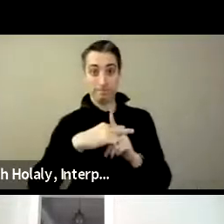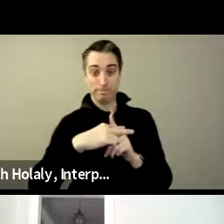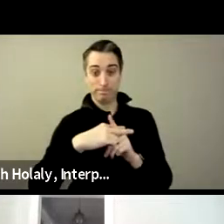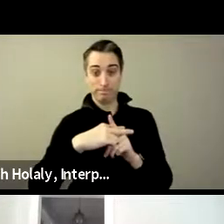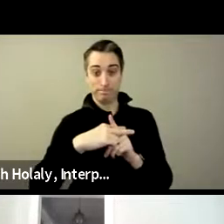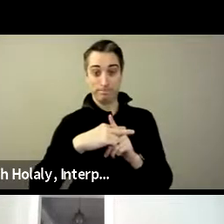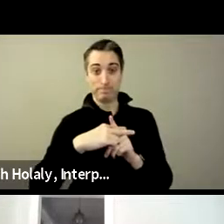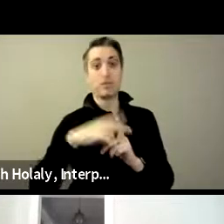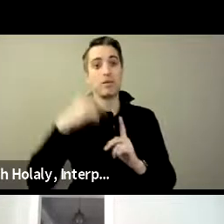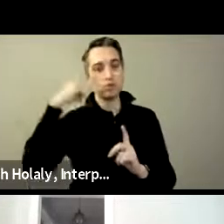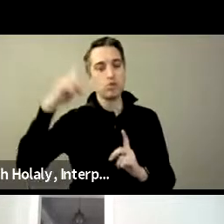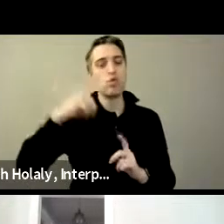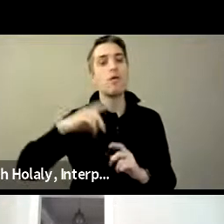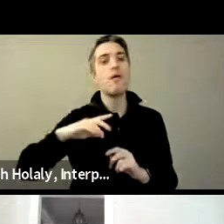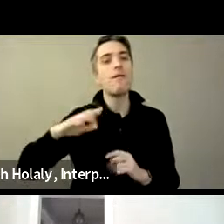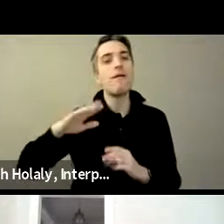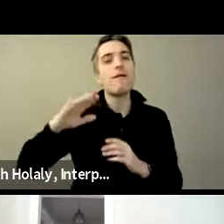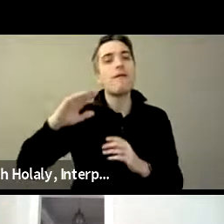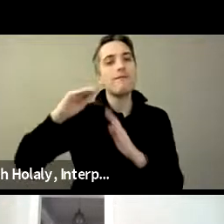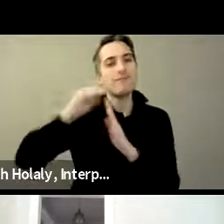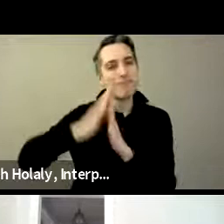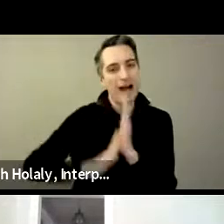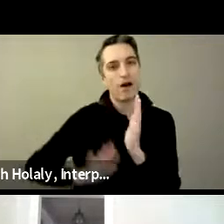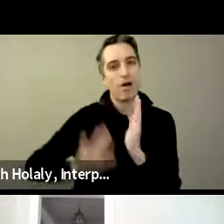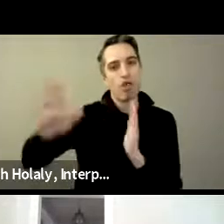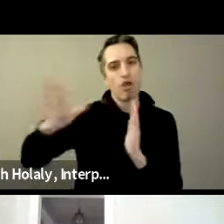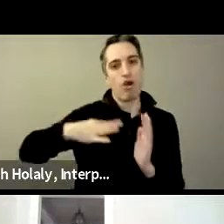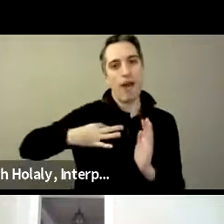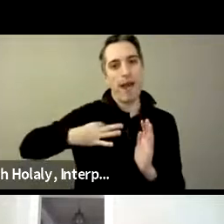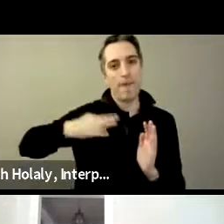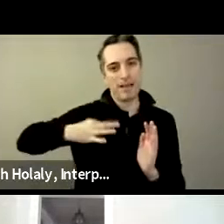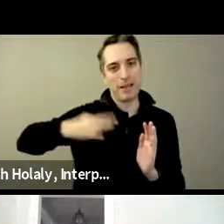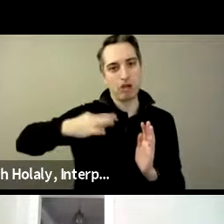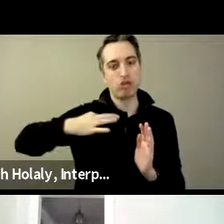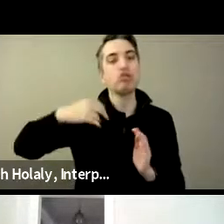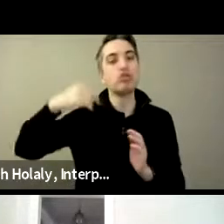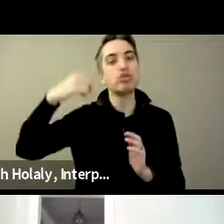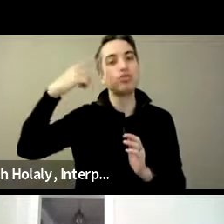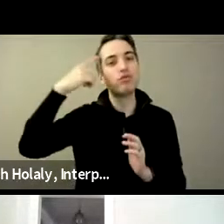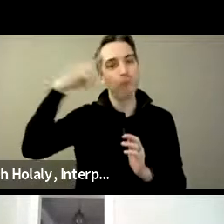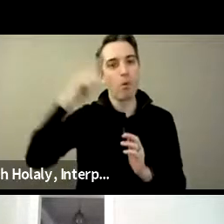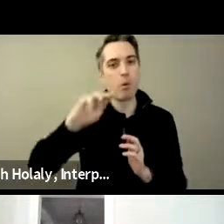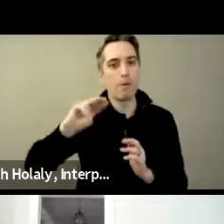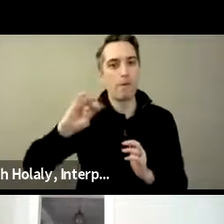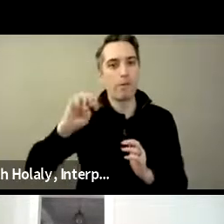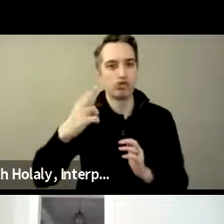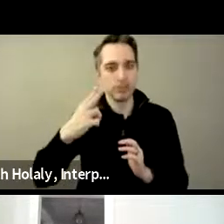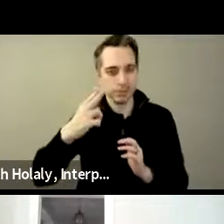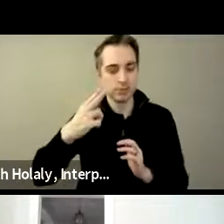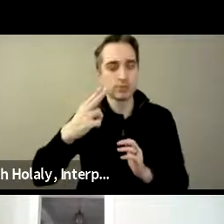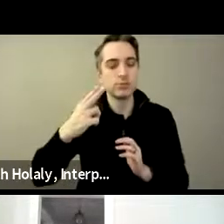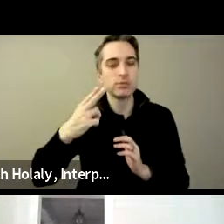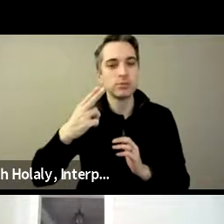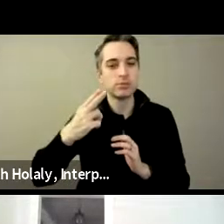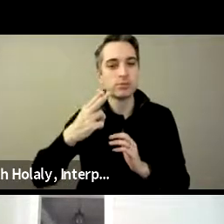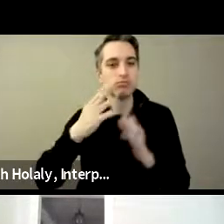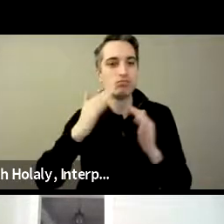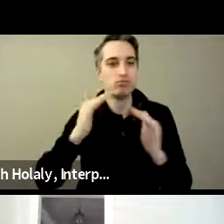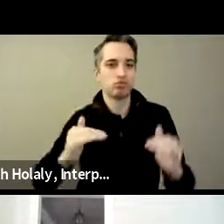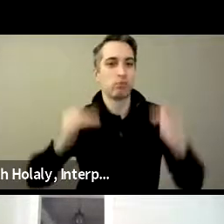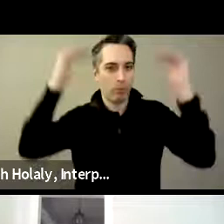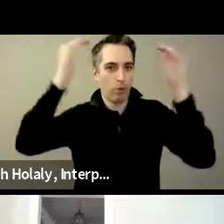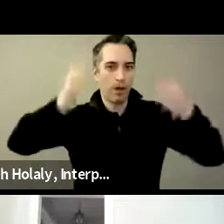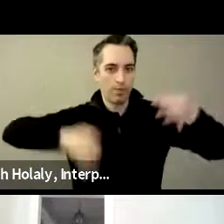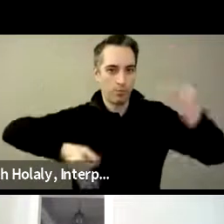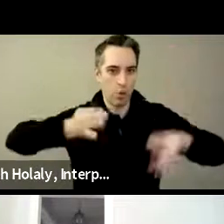file their application for leave to the Michigan Supreme Court, and then we will follow up with an amicus brief in that particular case, because it's just